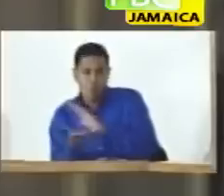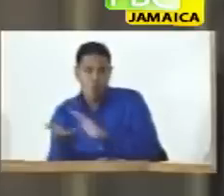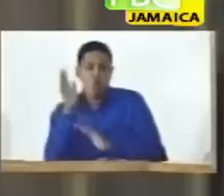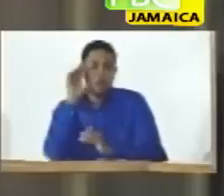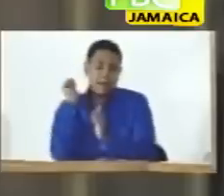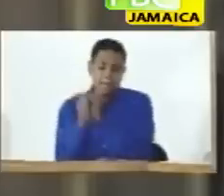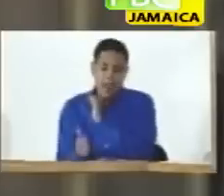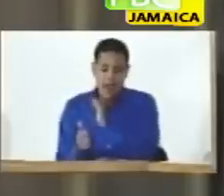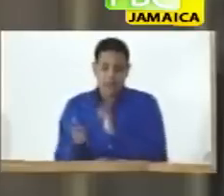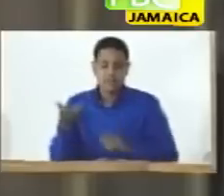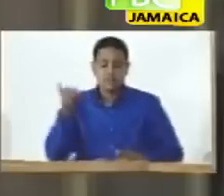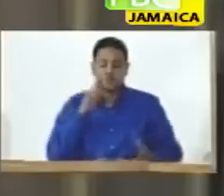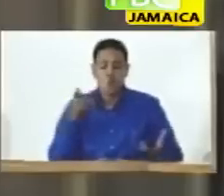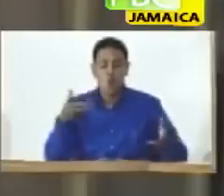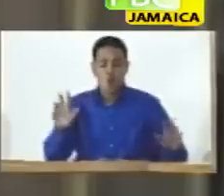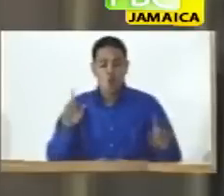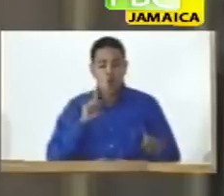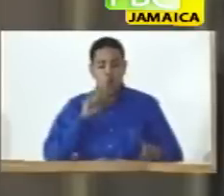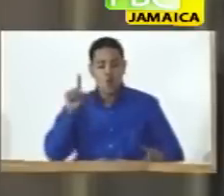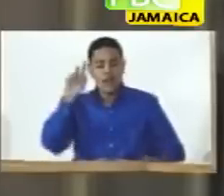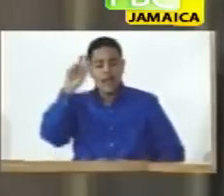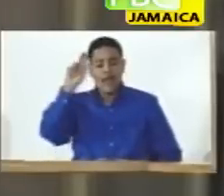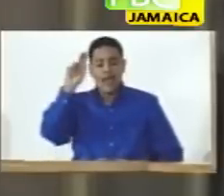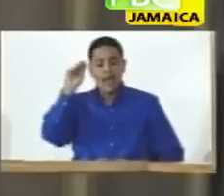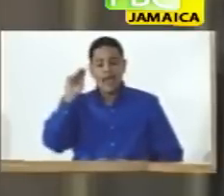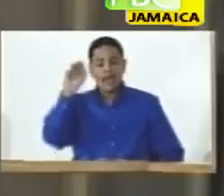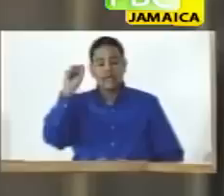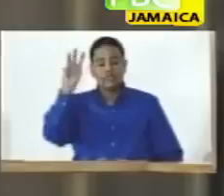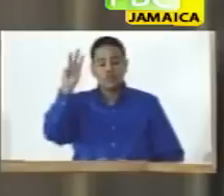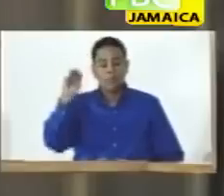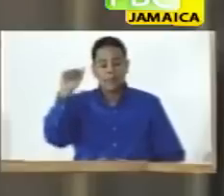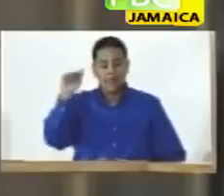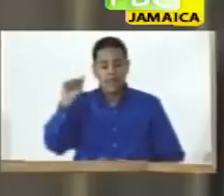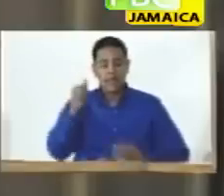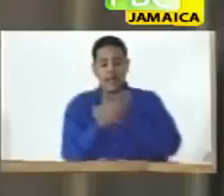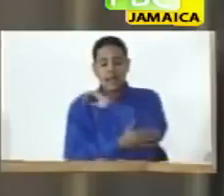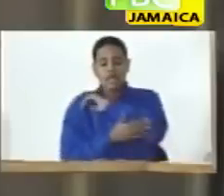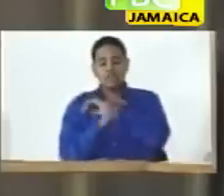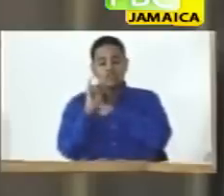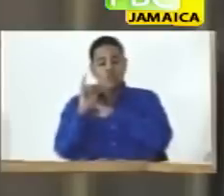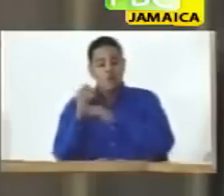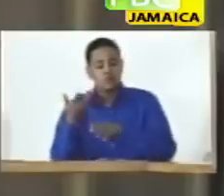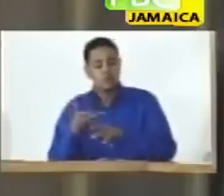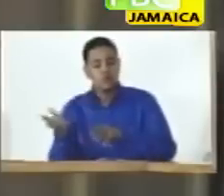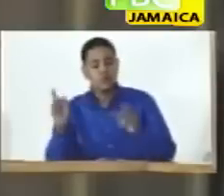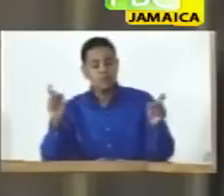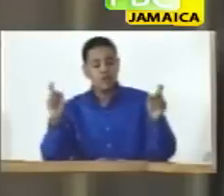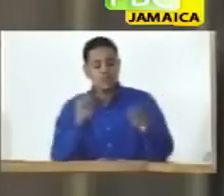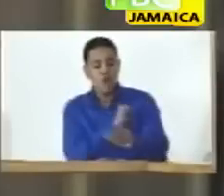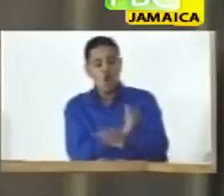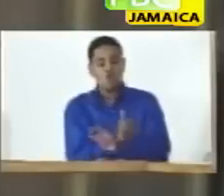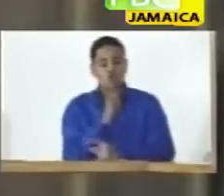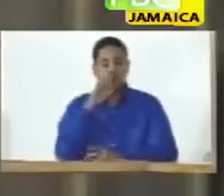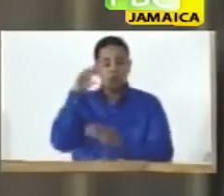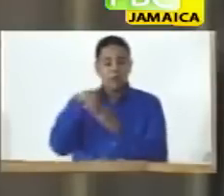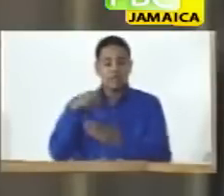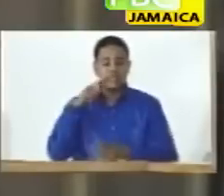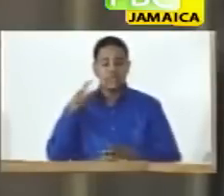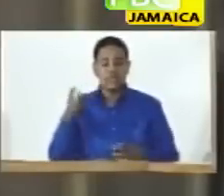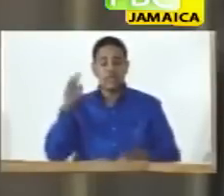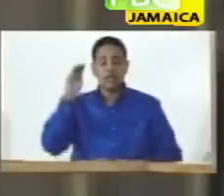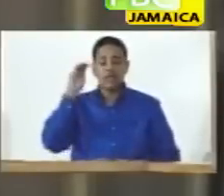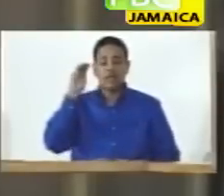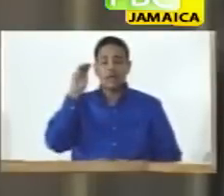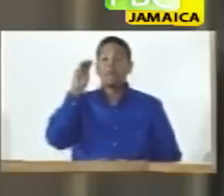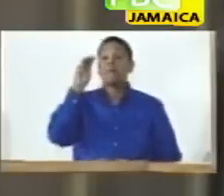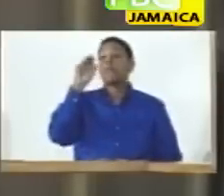passed to allow the National Solid Waste Management Authority to participate in the Metropolitan Parks